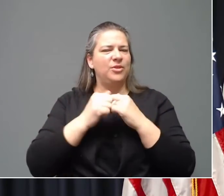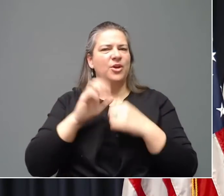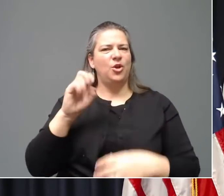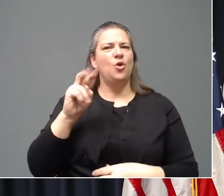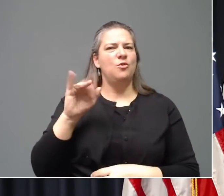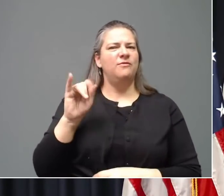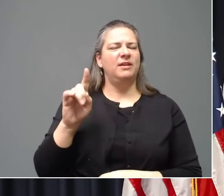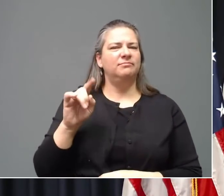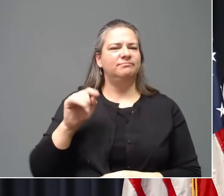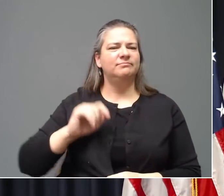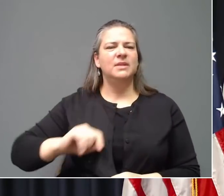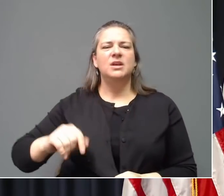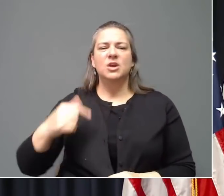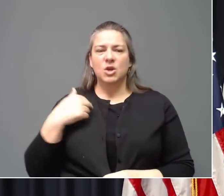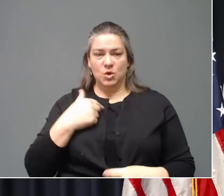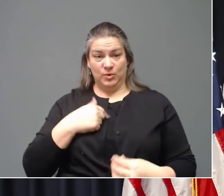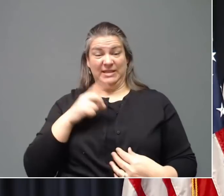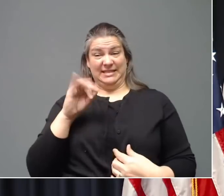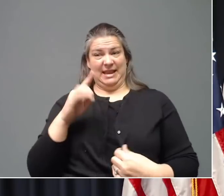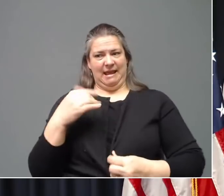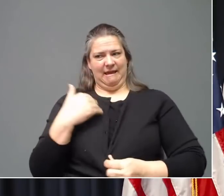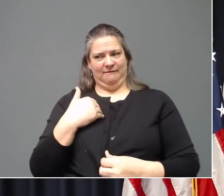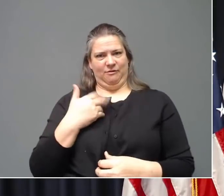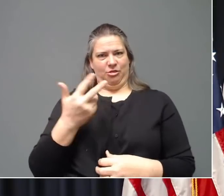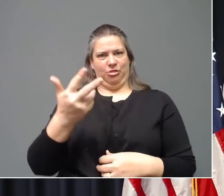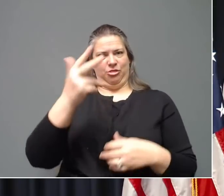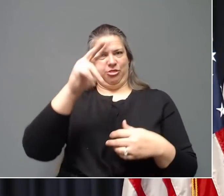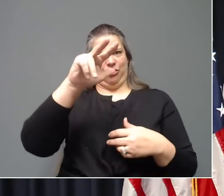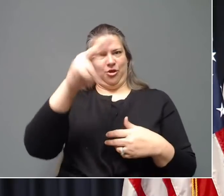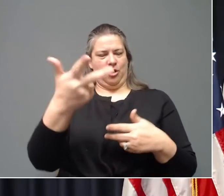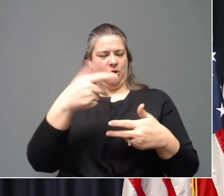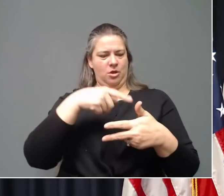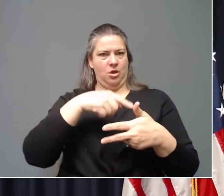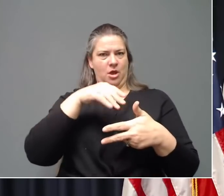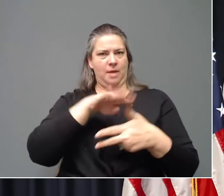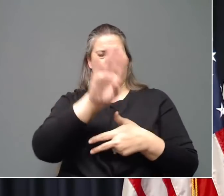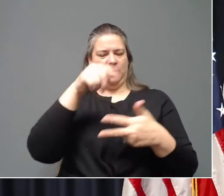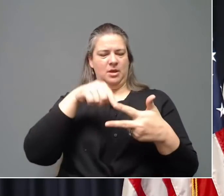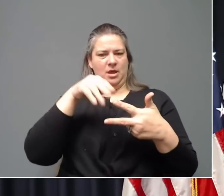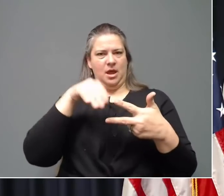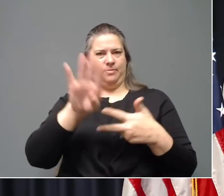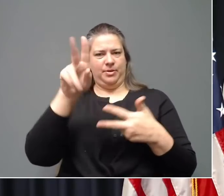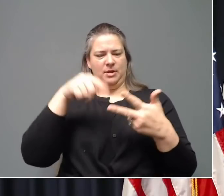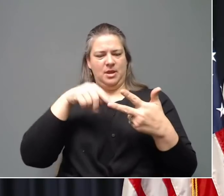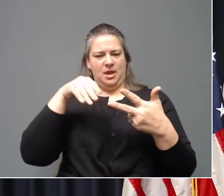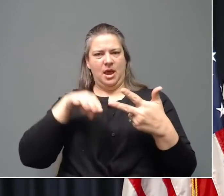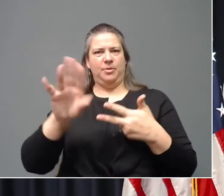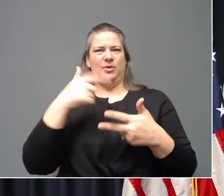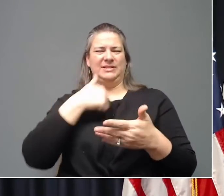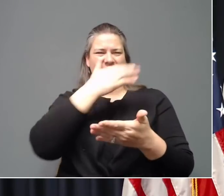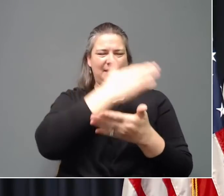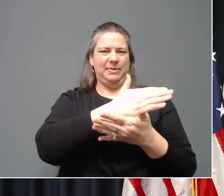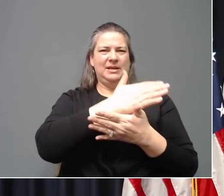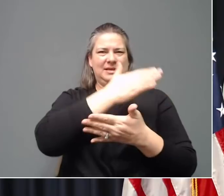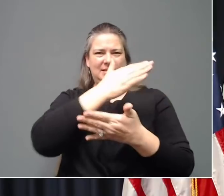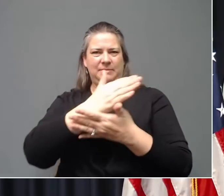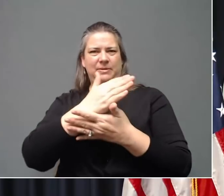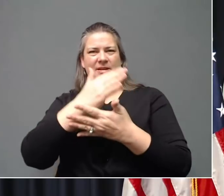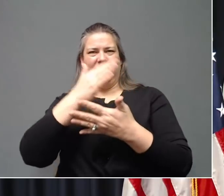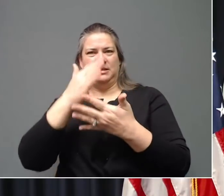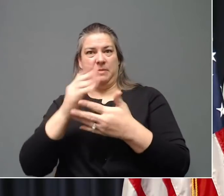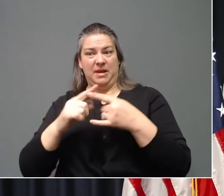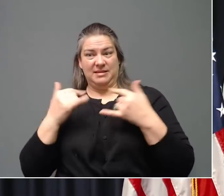stopped 3 waves of this virus, but we are now seeing a real and significant increase in cases and